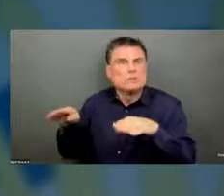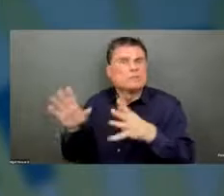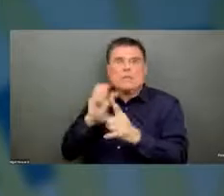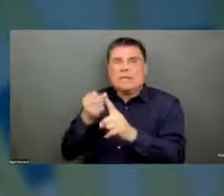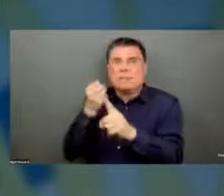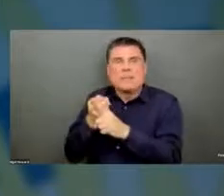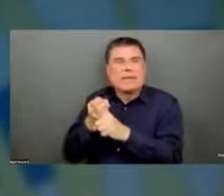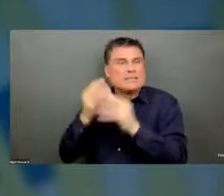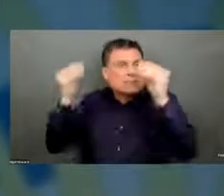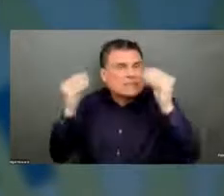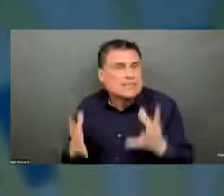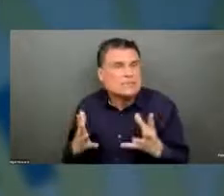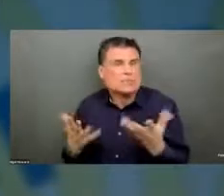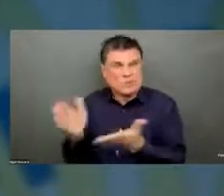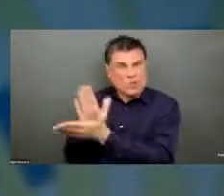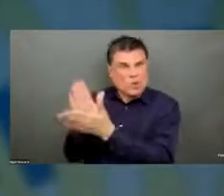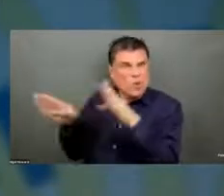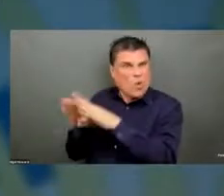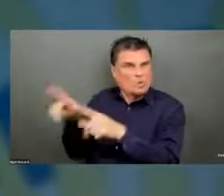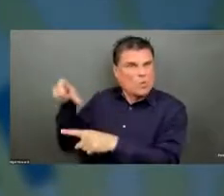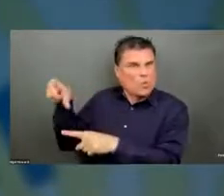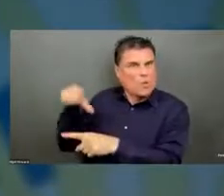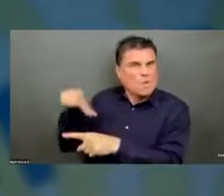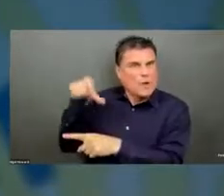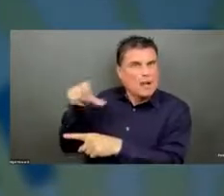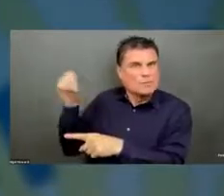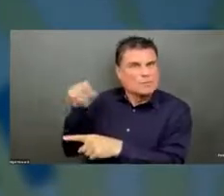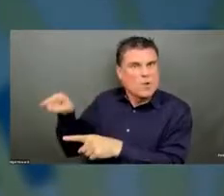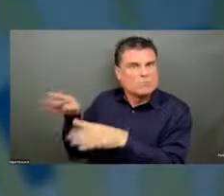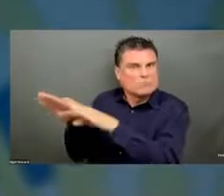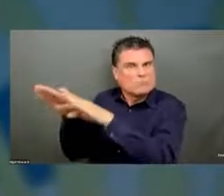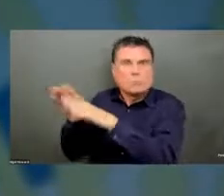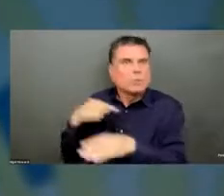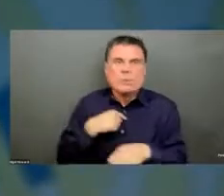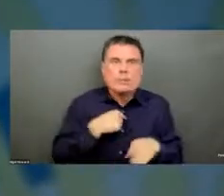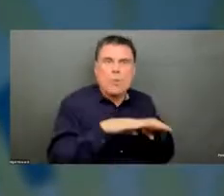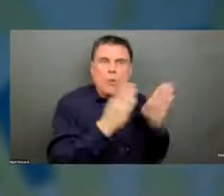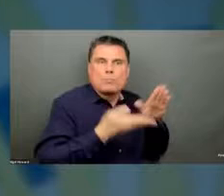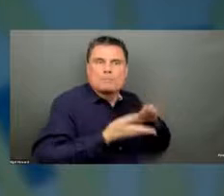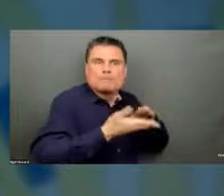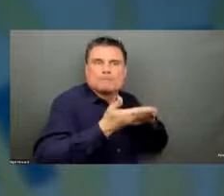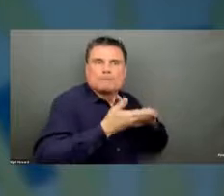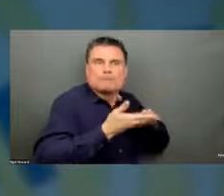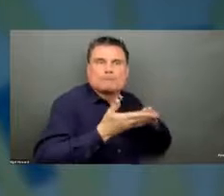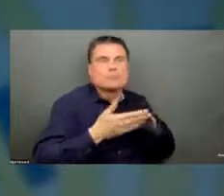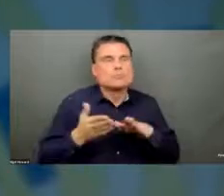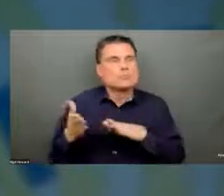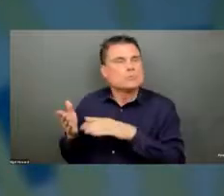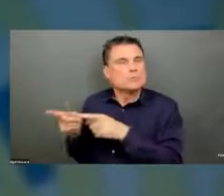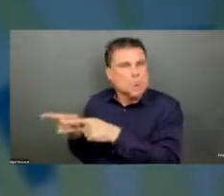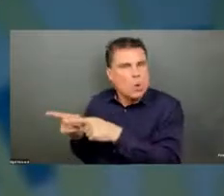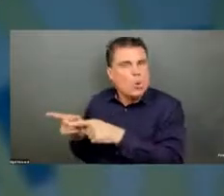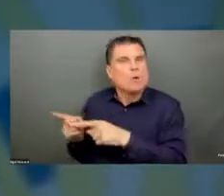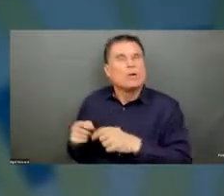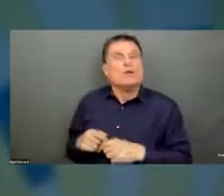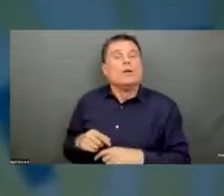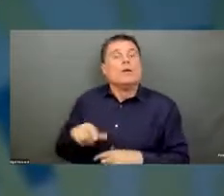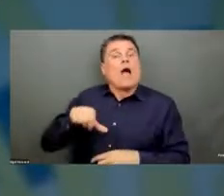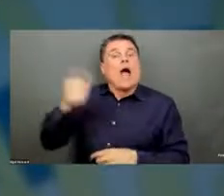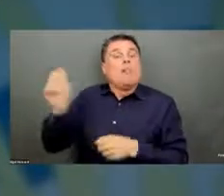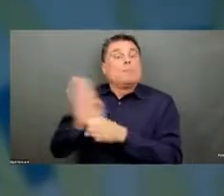priority to open as many of those businesses that keep our communities functioning as we